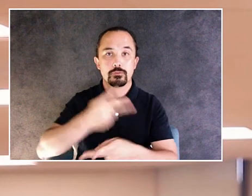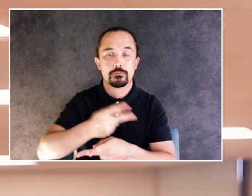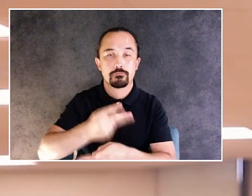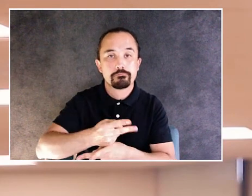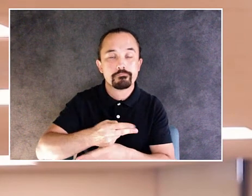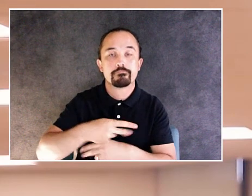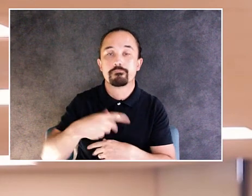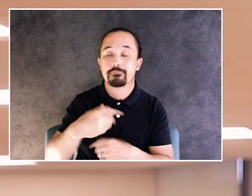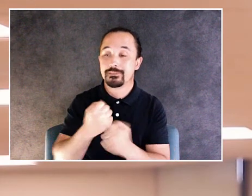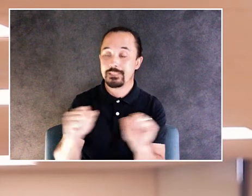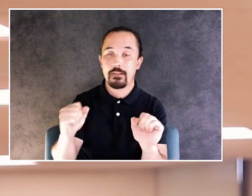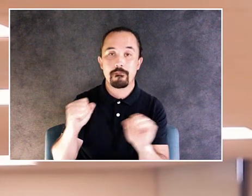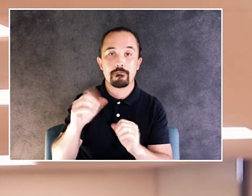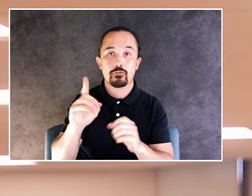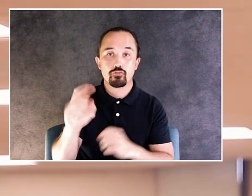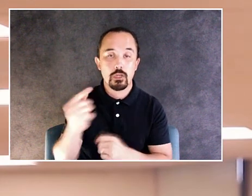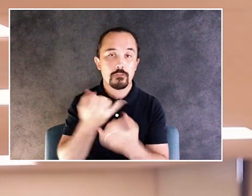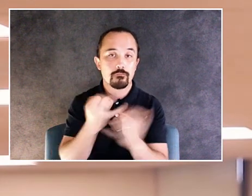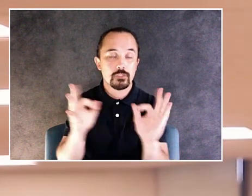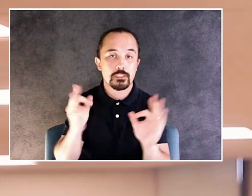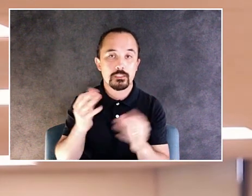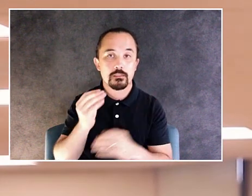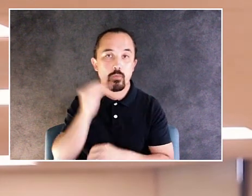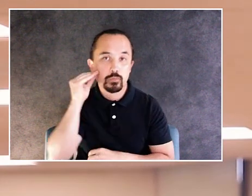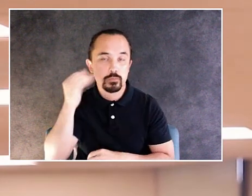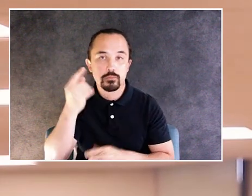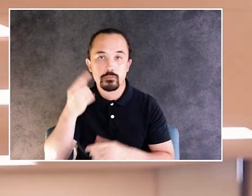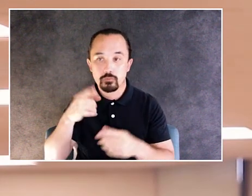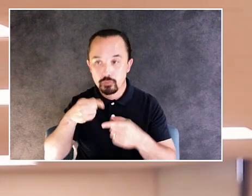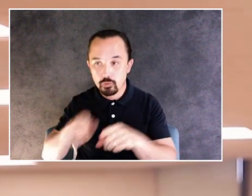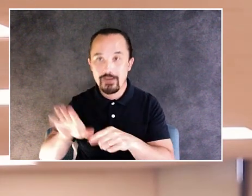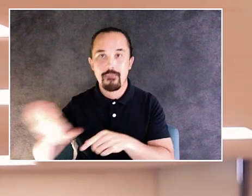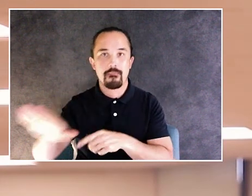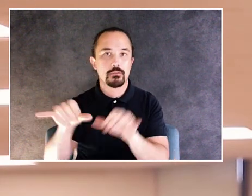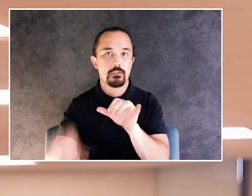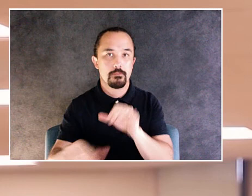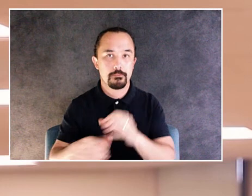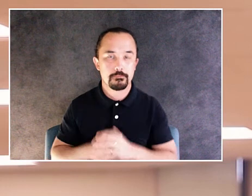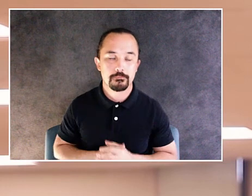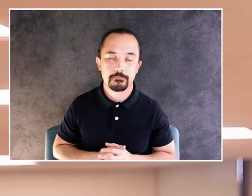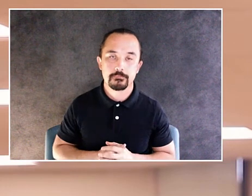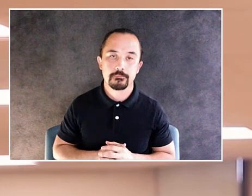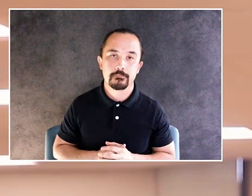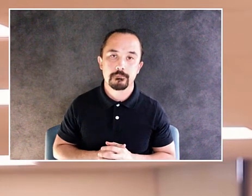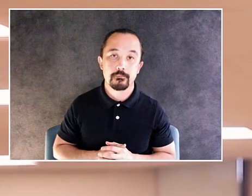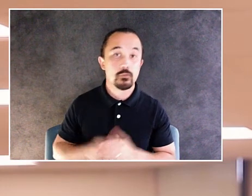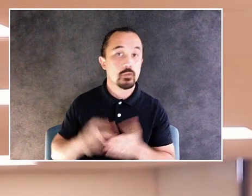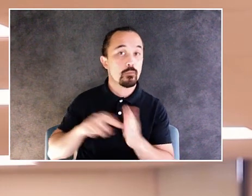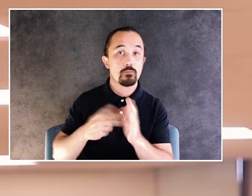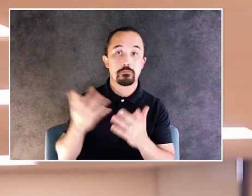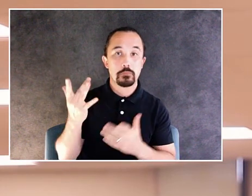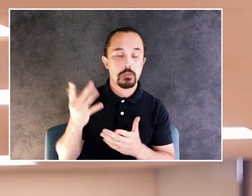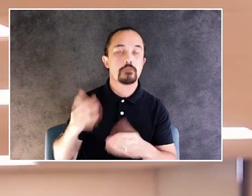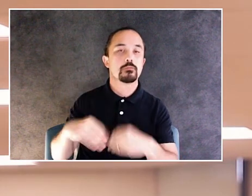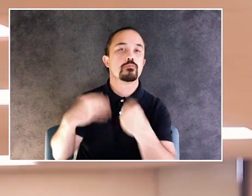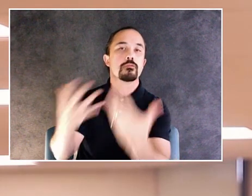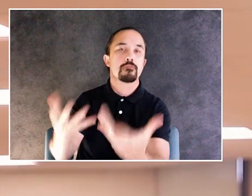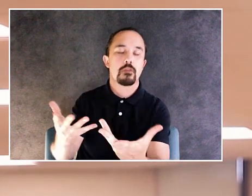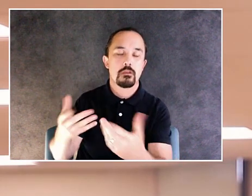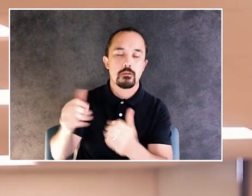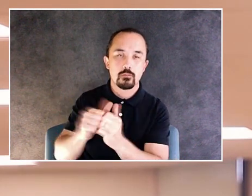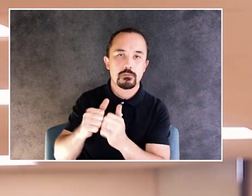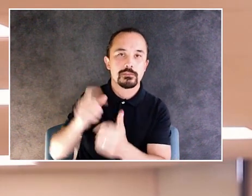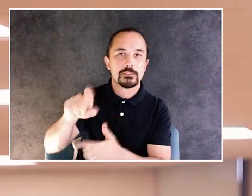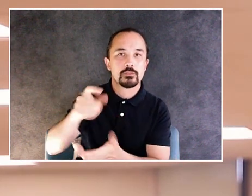drug-free housing for the entire duration of the consumer's stay. The purpose is to provide these consumers with needed treatment